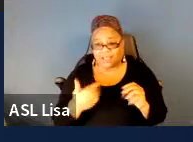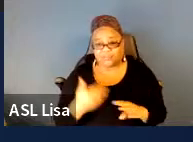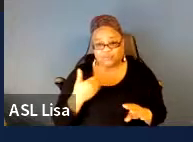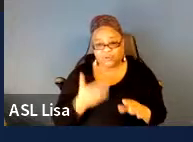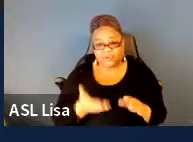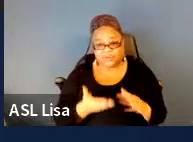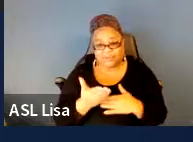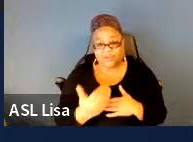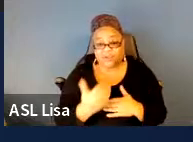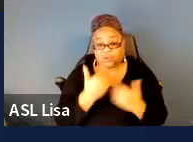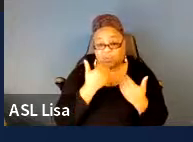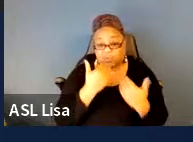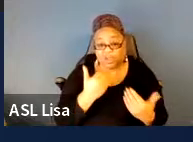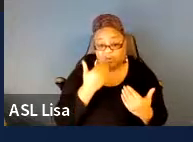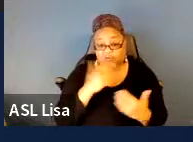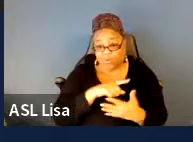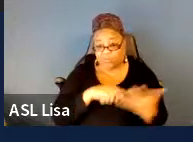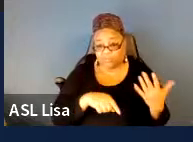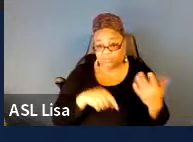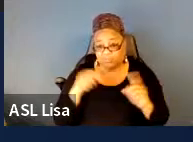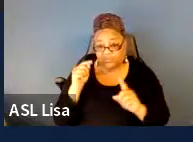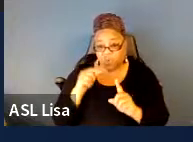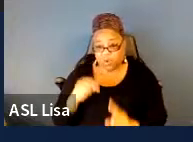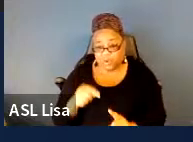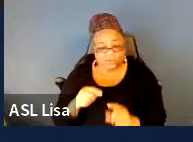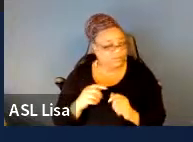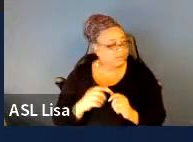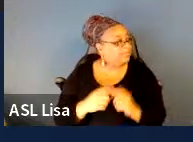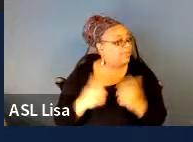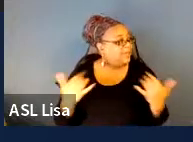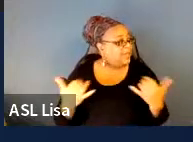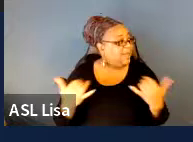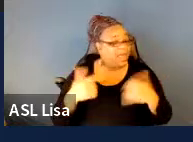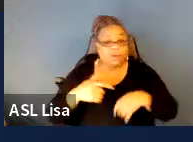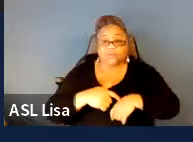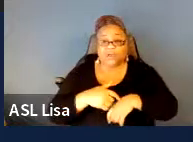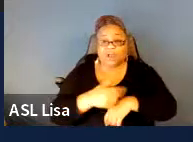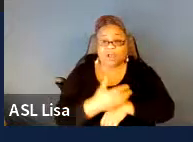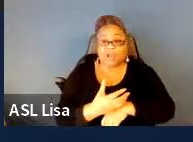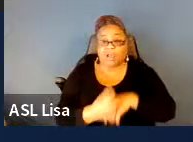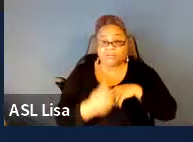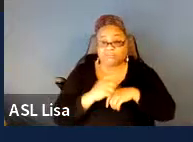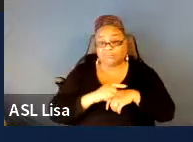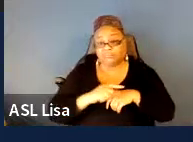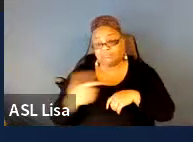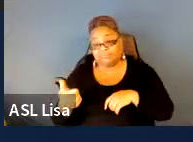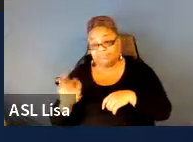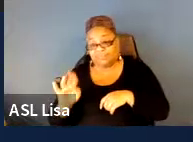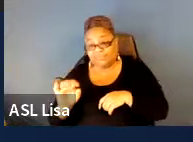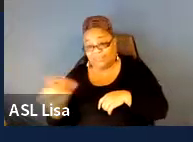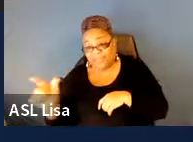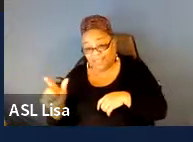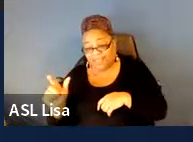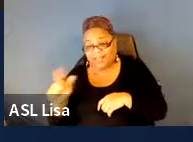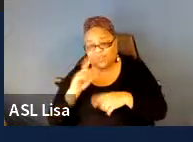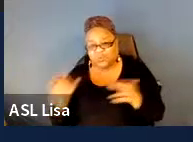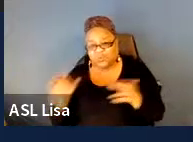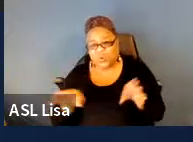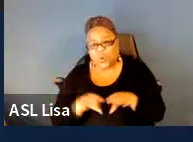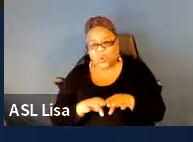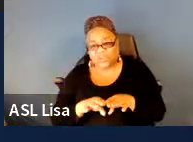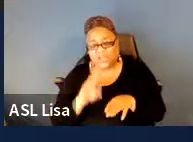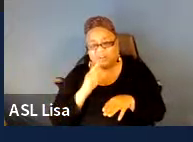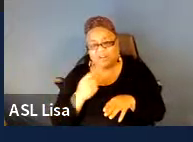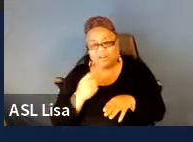those points. We are out of time. I'm going to pass it back over to Bill to just close out a couple